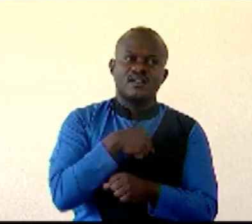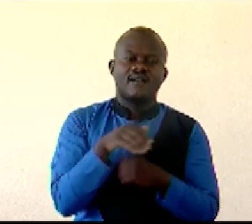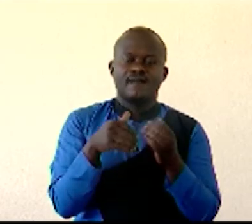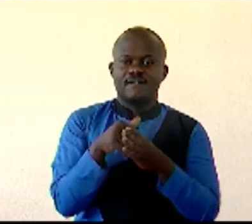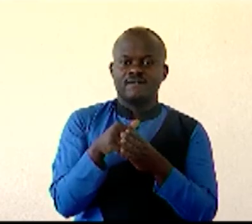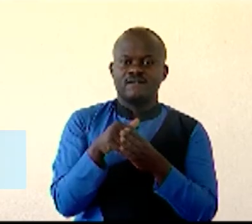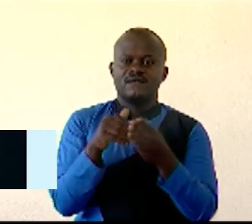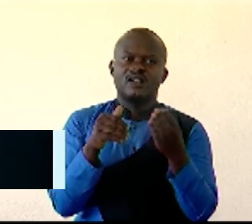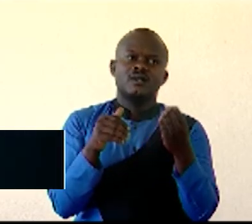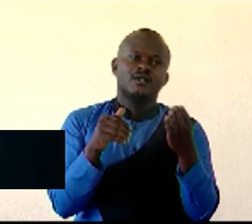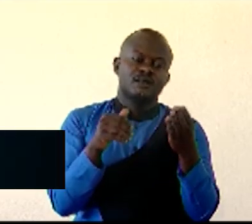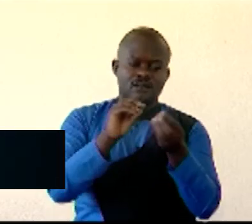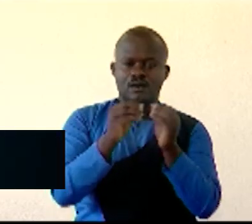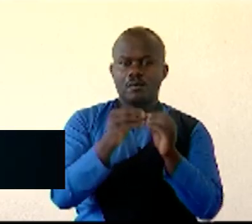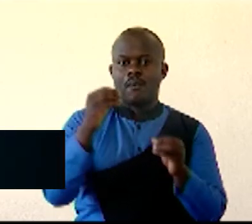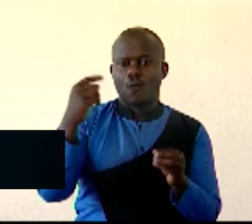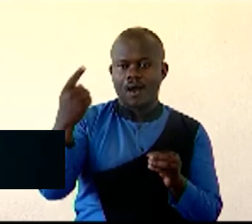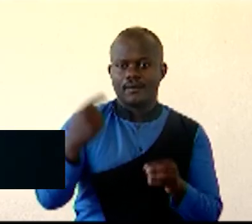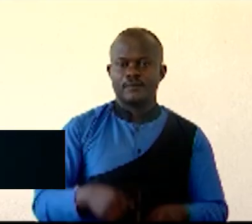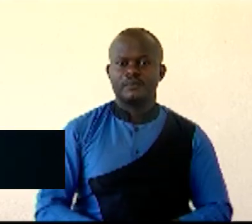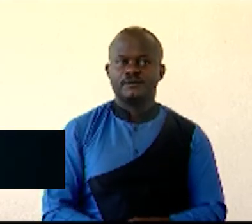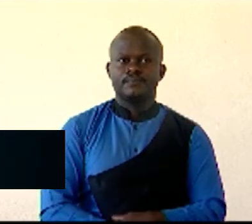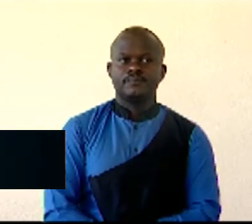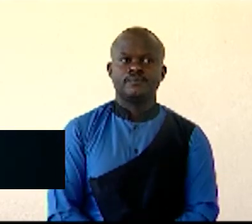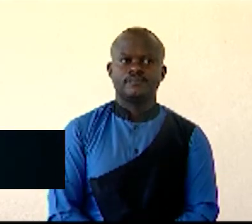example number one.